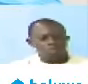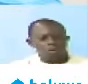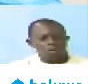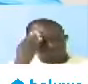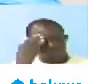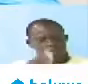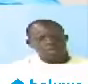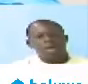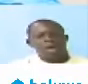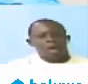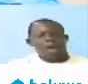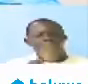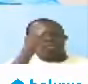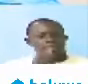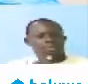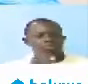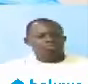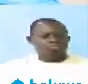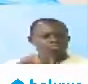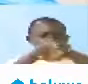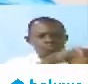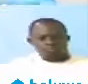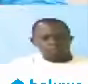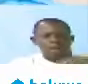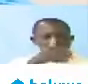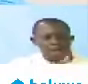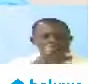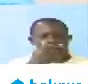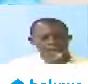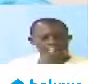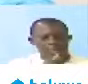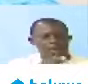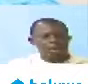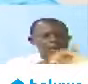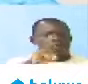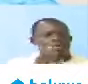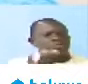And brought to Gambia at the NIA.